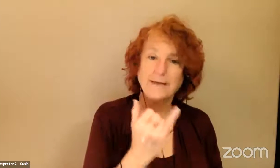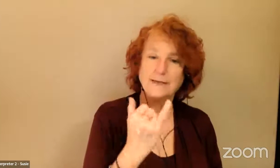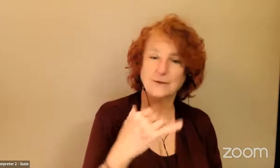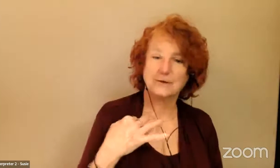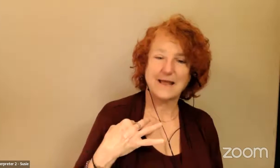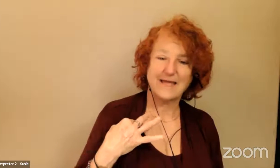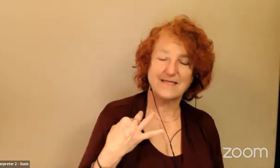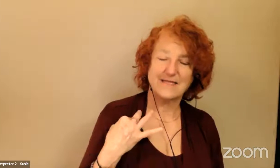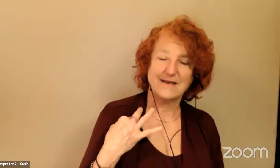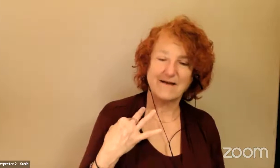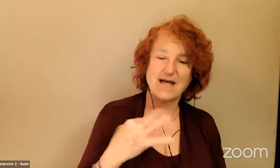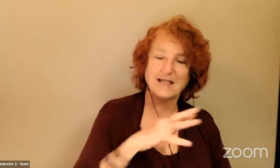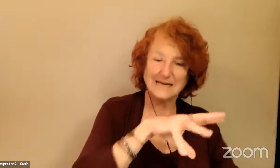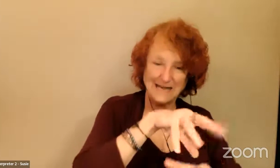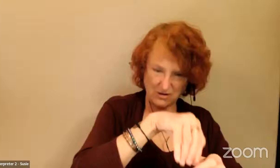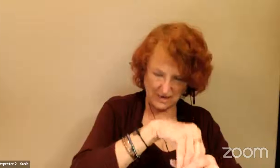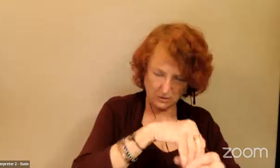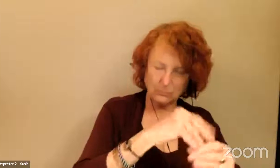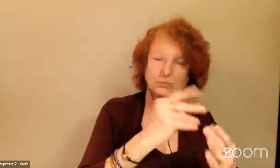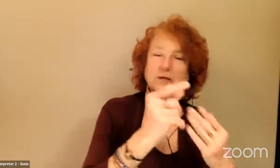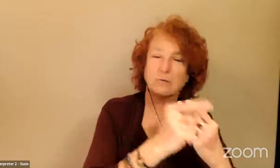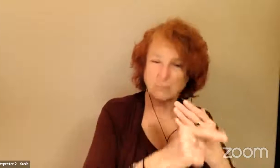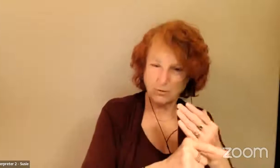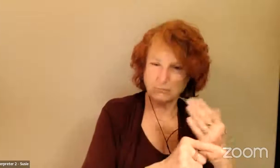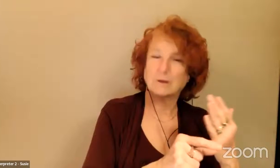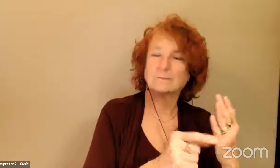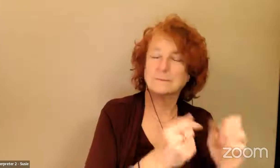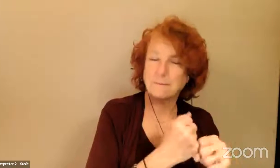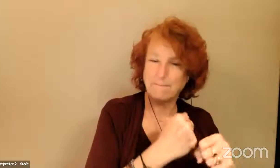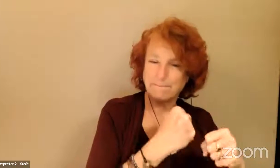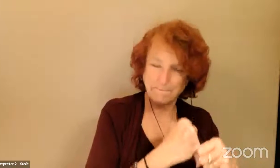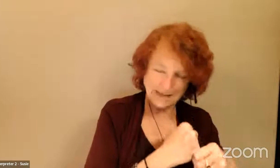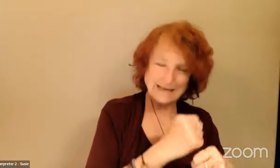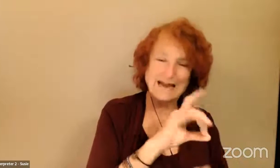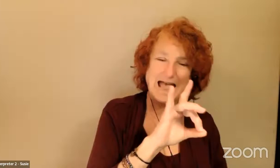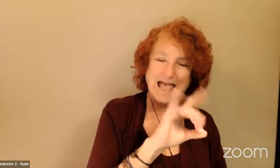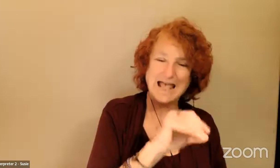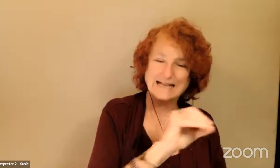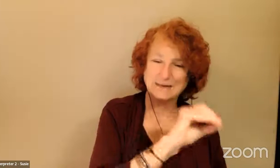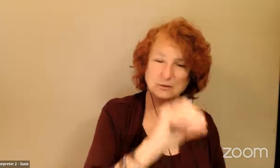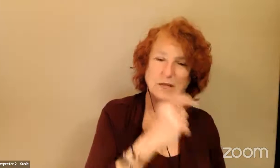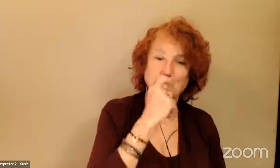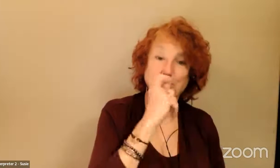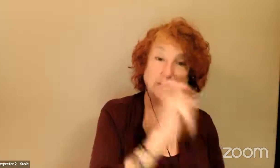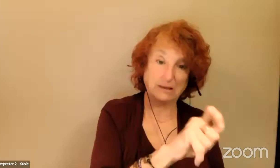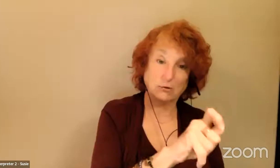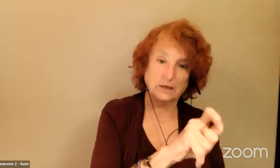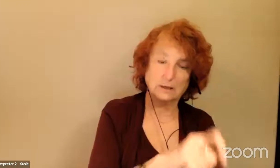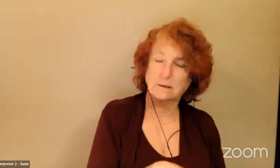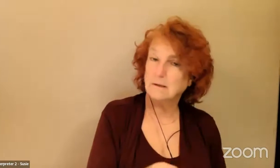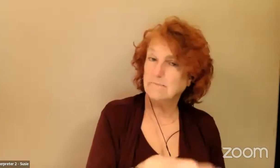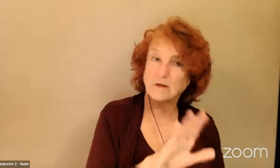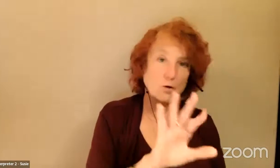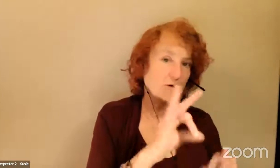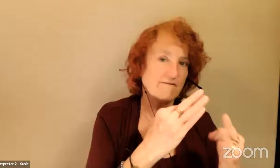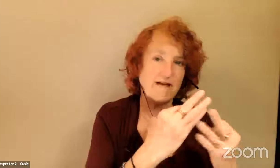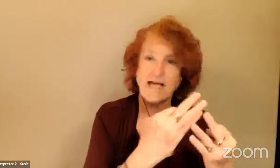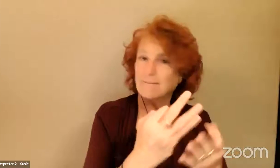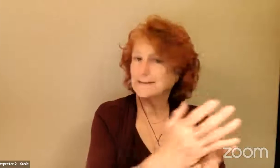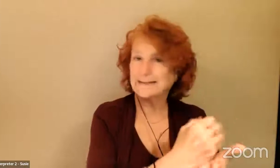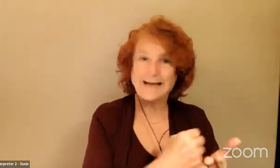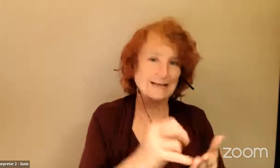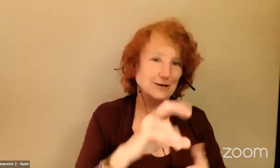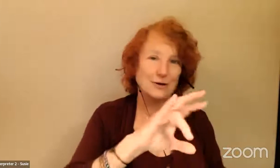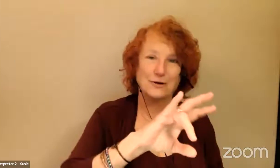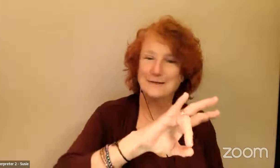programs produce units at 80% and only 80%. If you're not a family that earns, 79 to